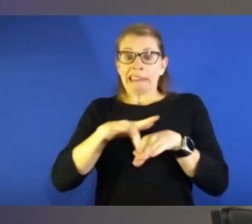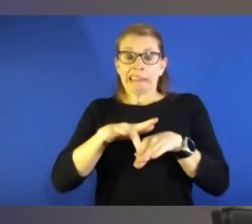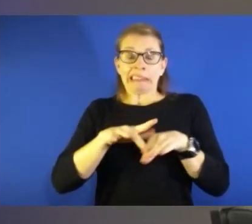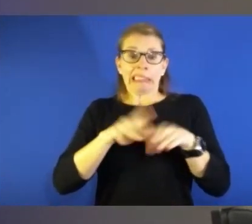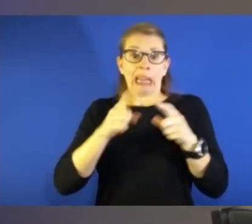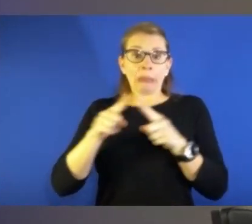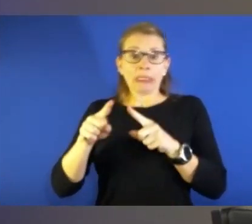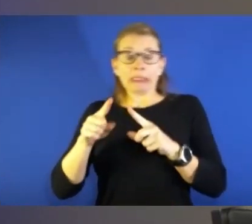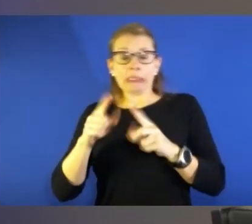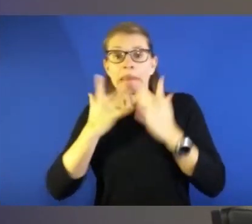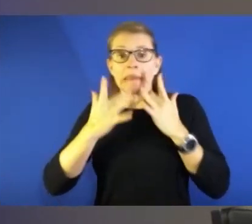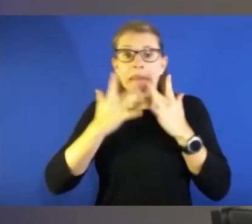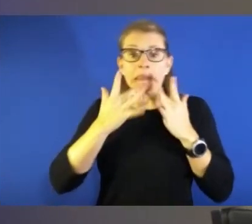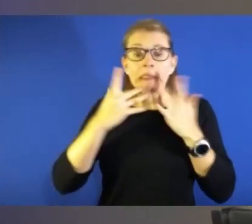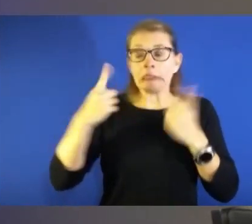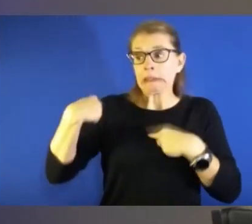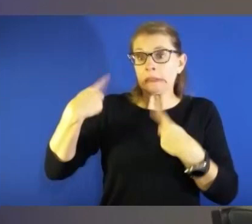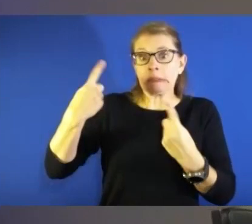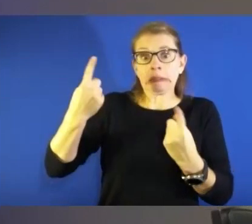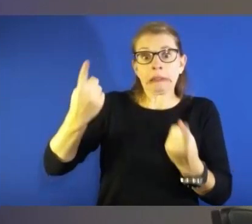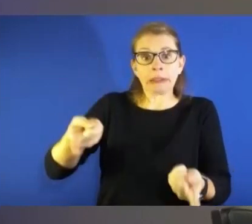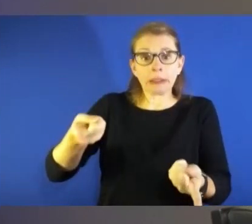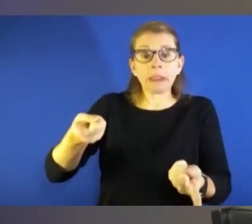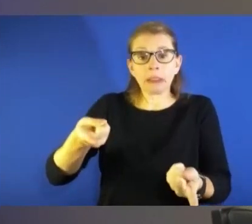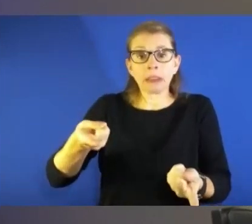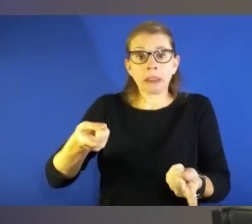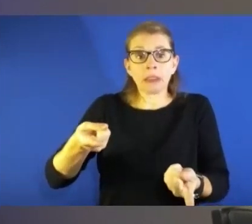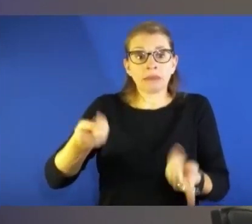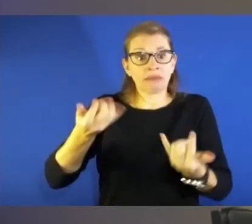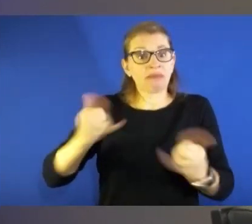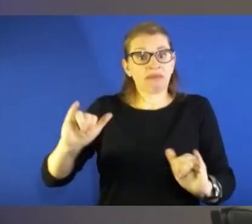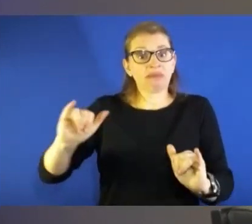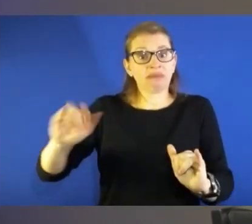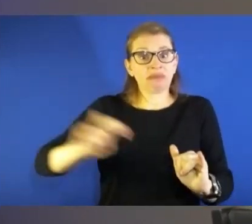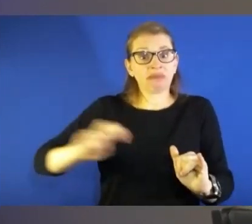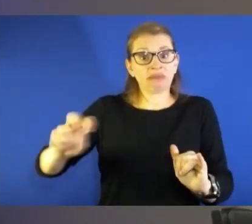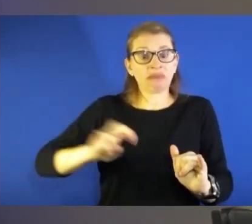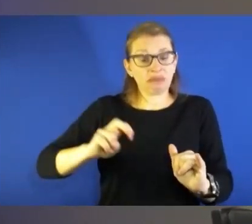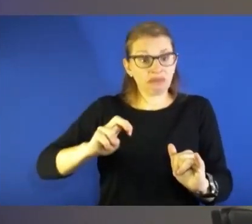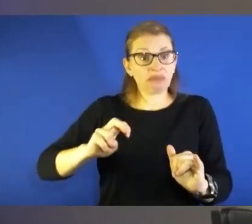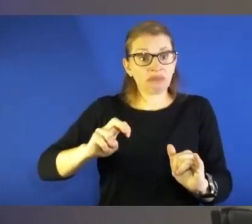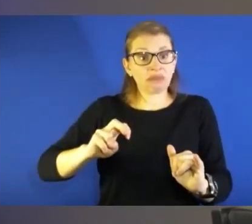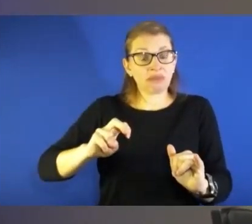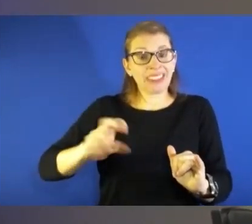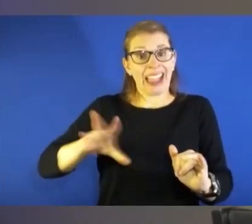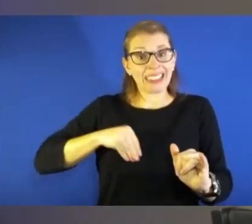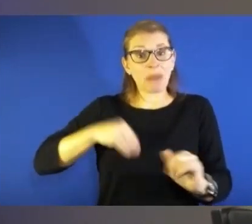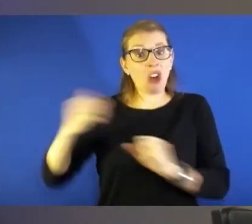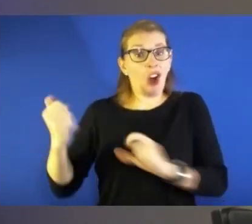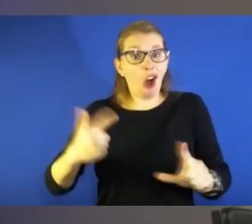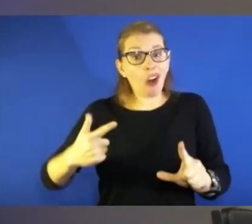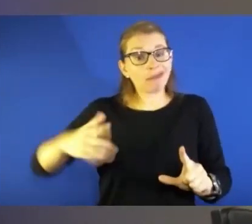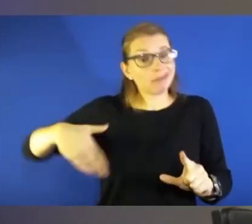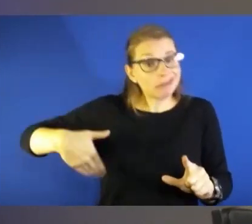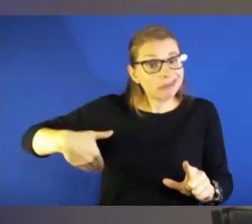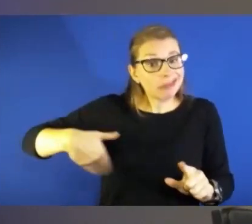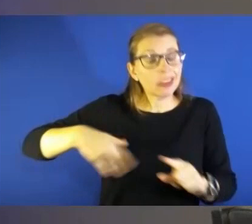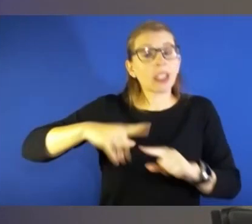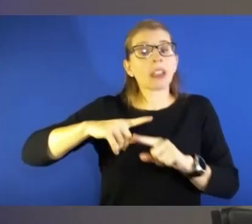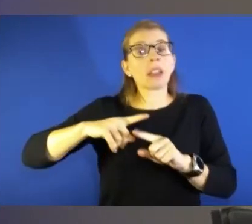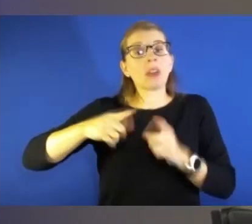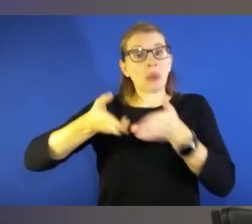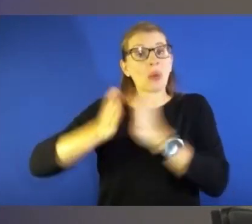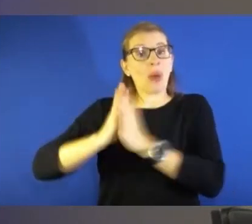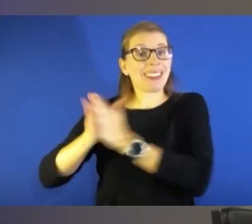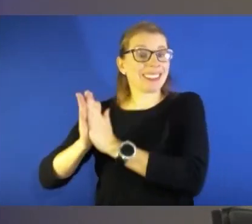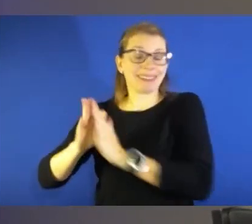past throughout the pandemic. We haven't been able to accept all of those that are being requested, but